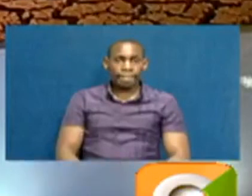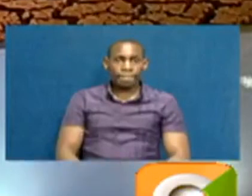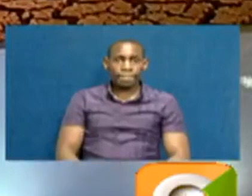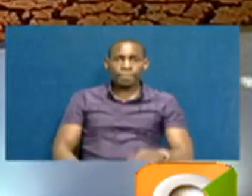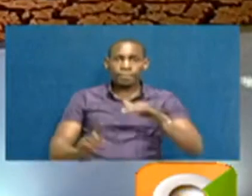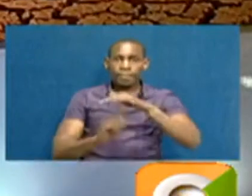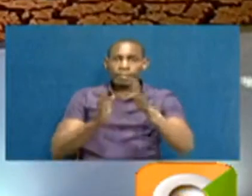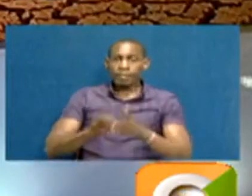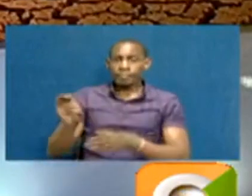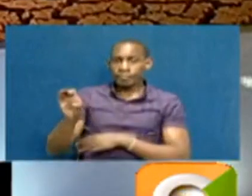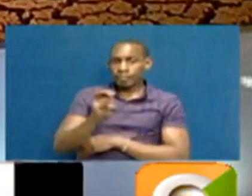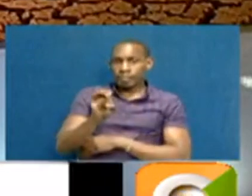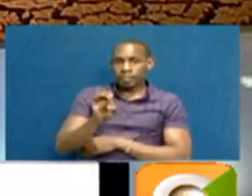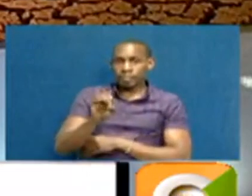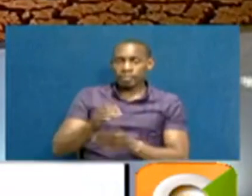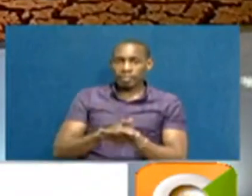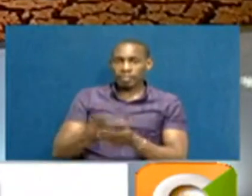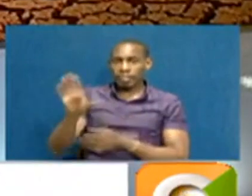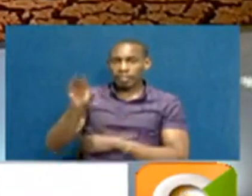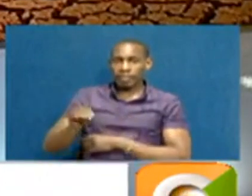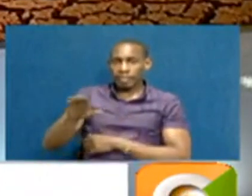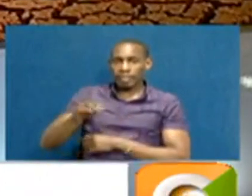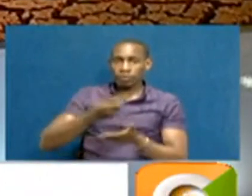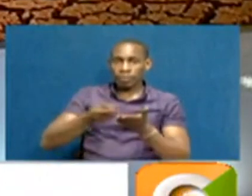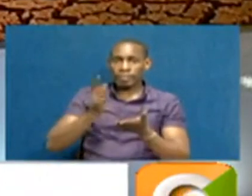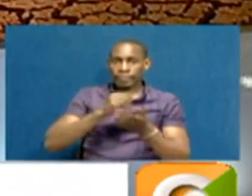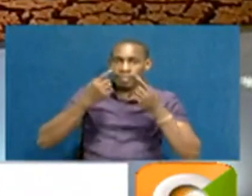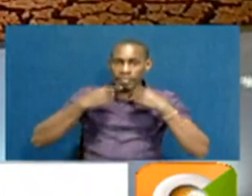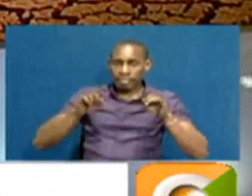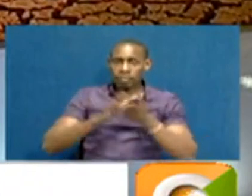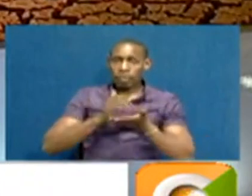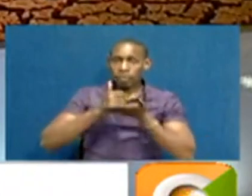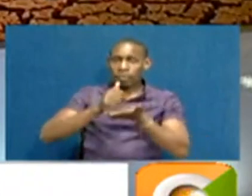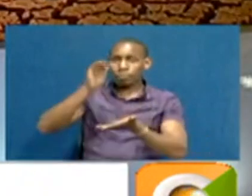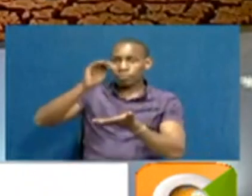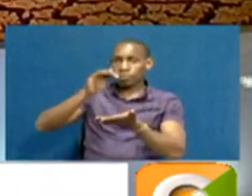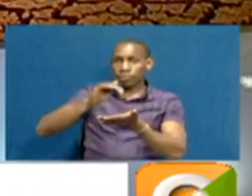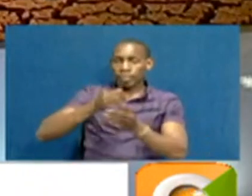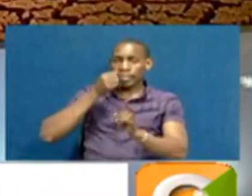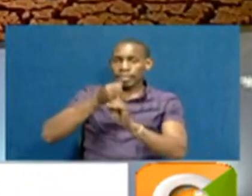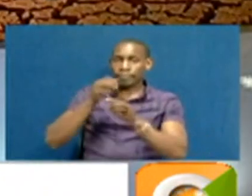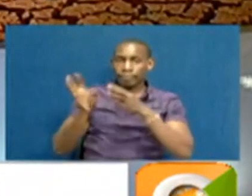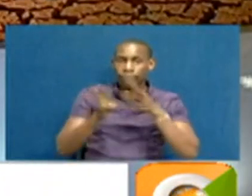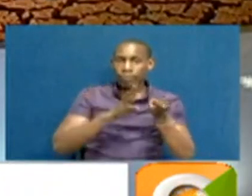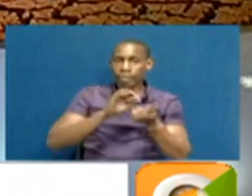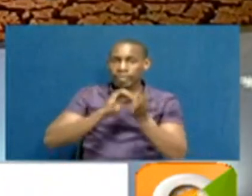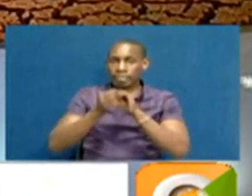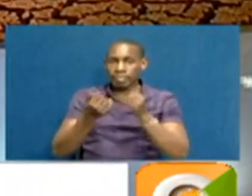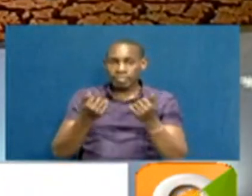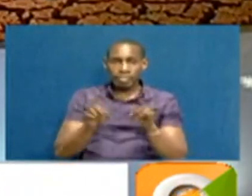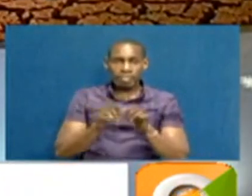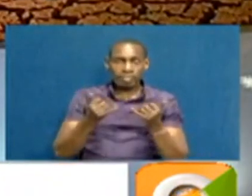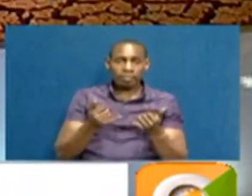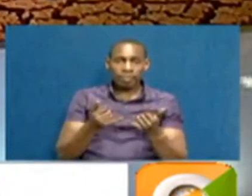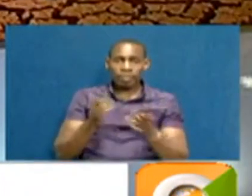Ministers from the East and Horn of Africa region have signed a declaration to help reduce the impact of climate change, which has